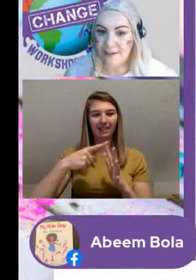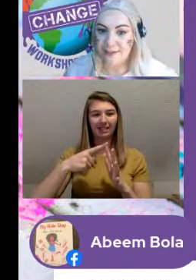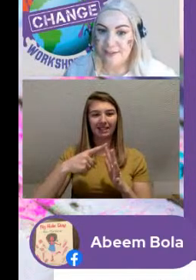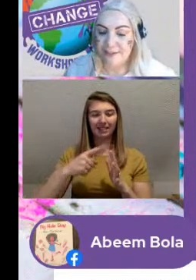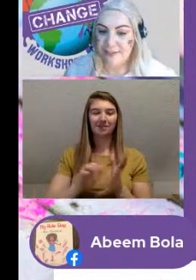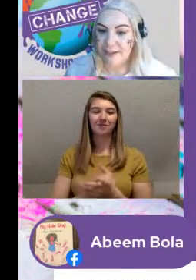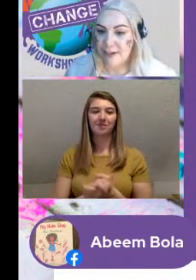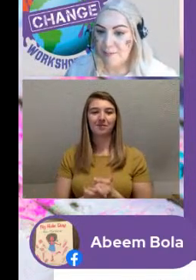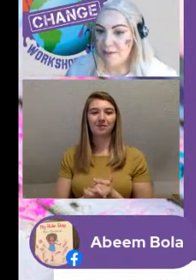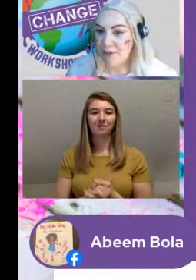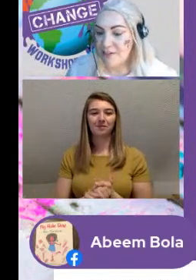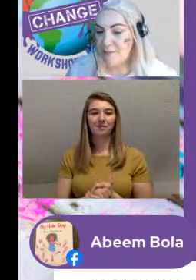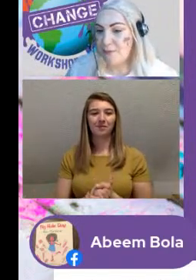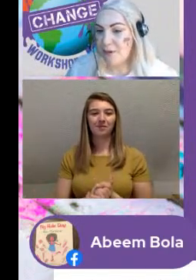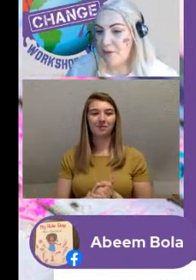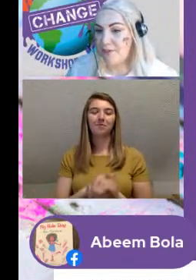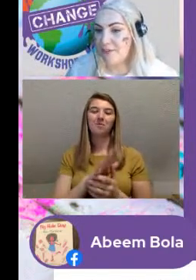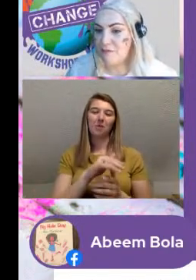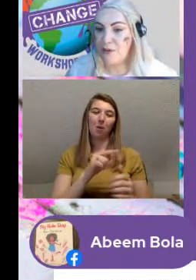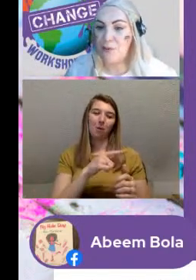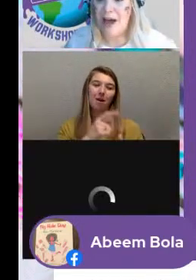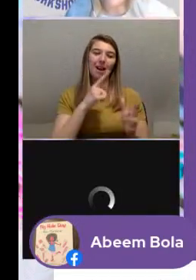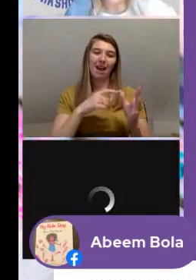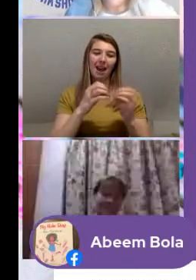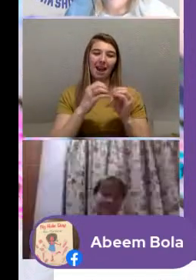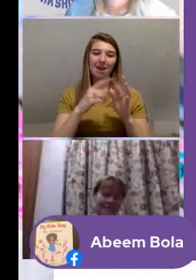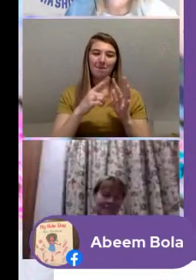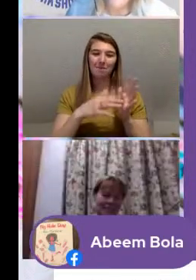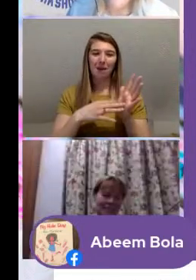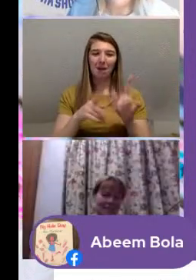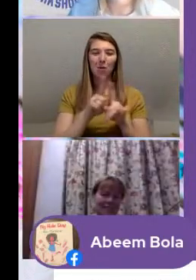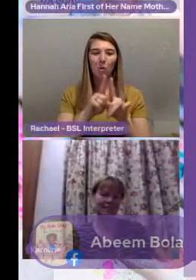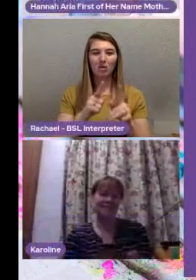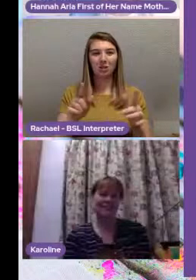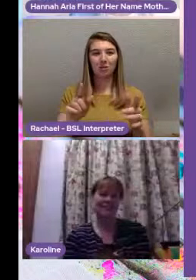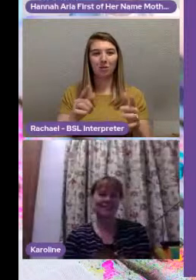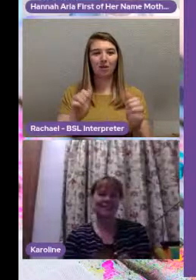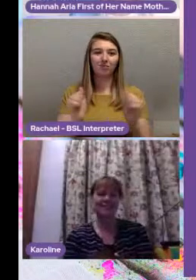Okay. And then Beam likes the buy one, give one away.